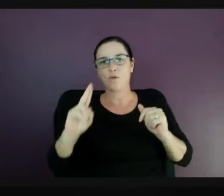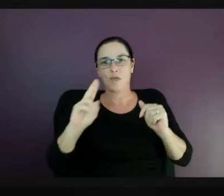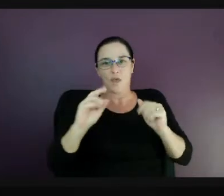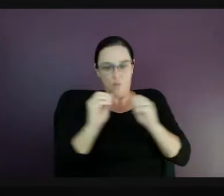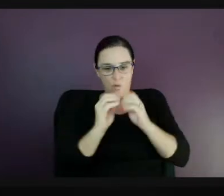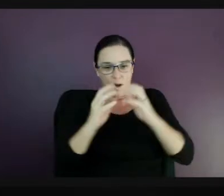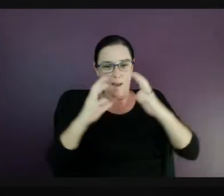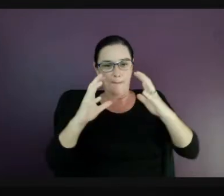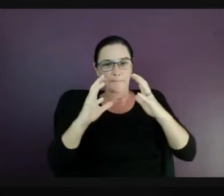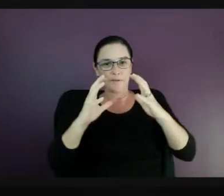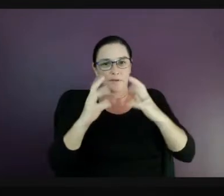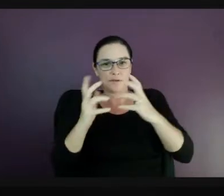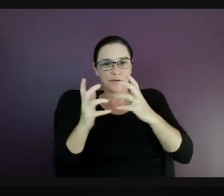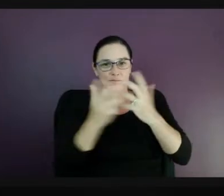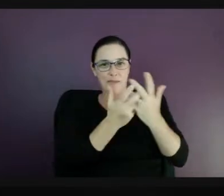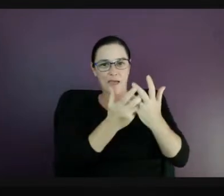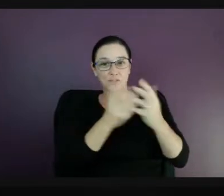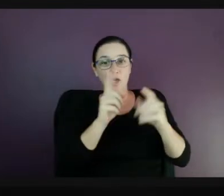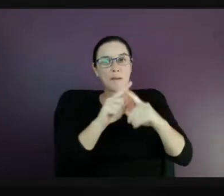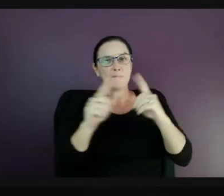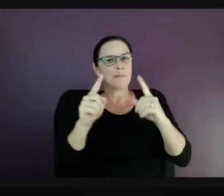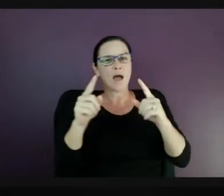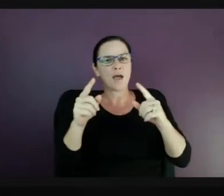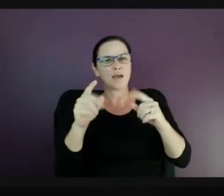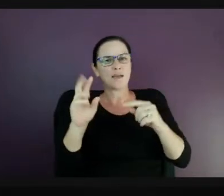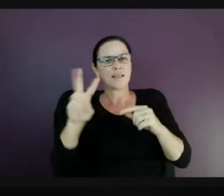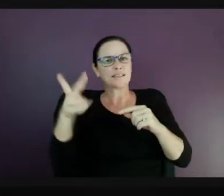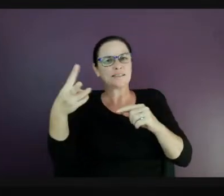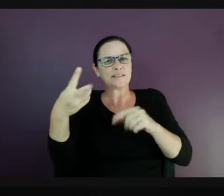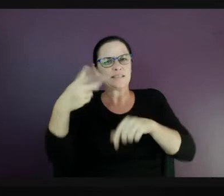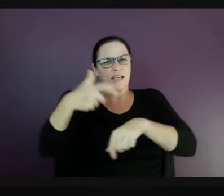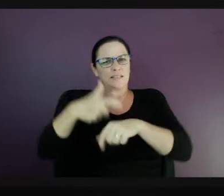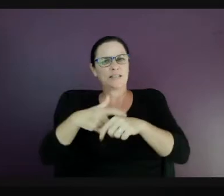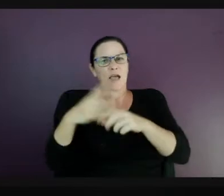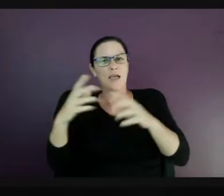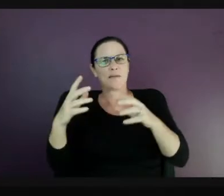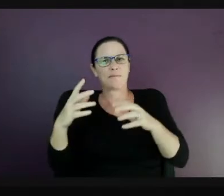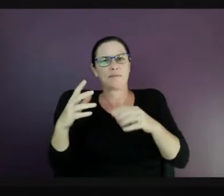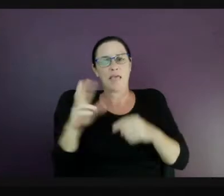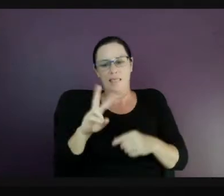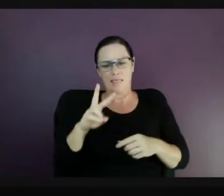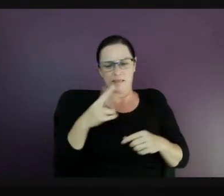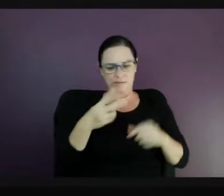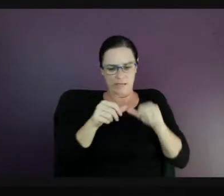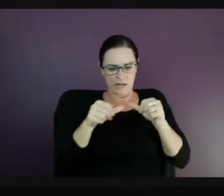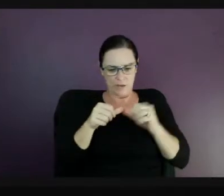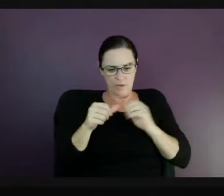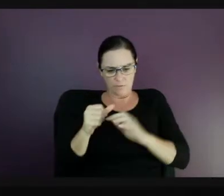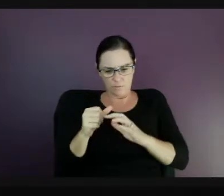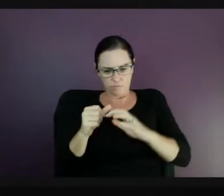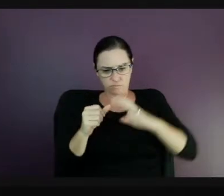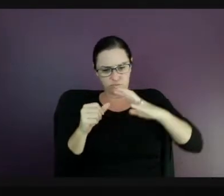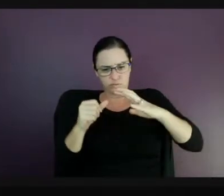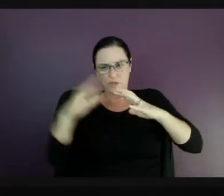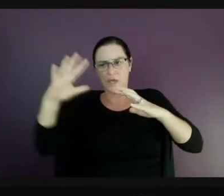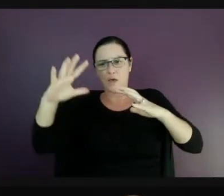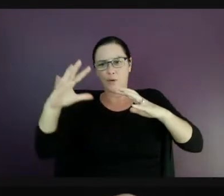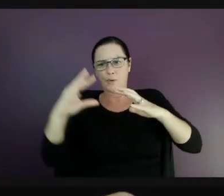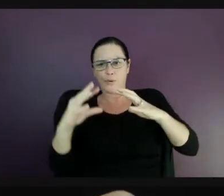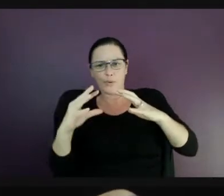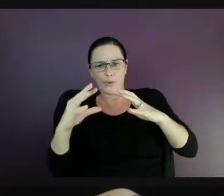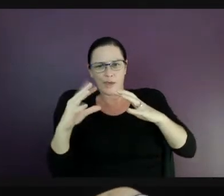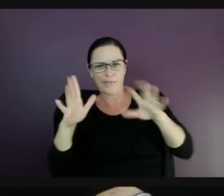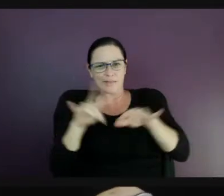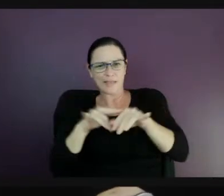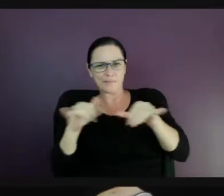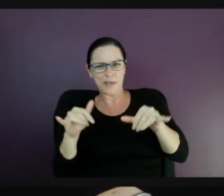Halemaumau, while the area south of the caldera kept inflating. So in fact, not only did something happen, it